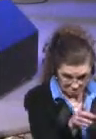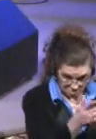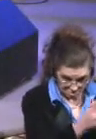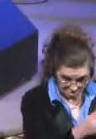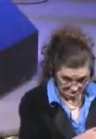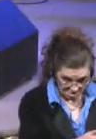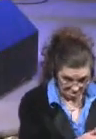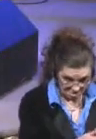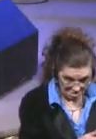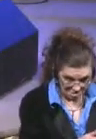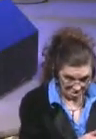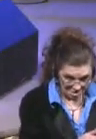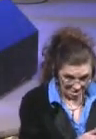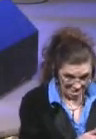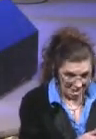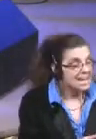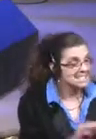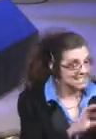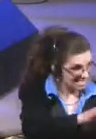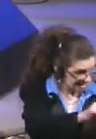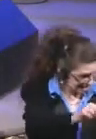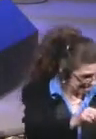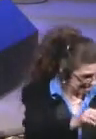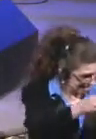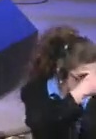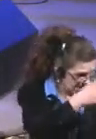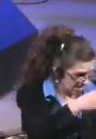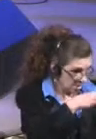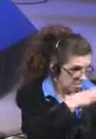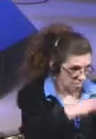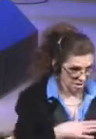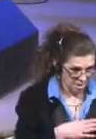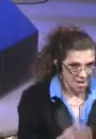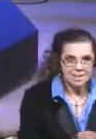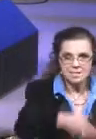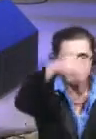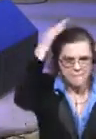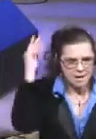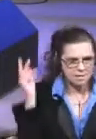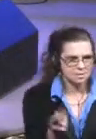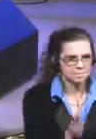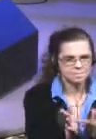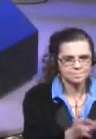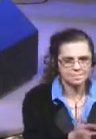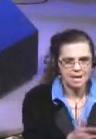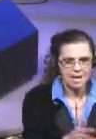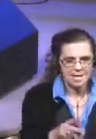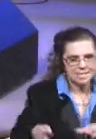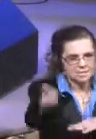in Genesis, he's the seed of the woman. In Exodus, he's our Passover lamb. In Leviticus,